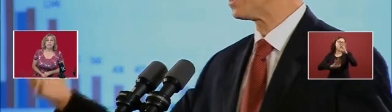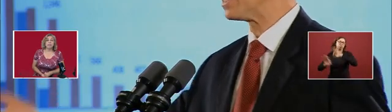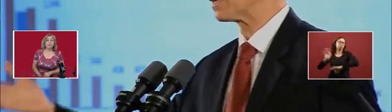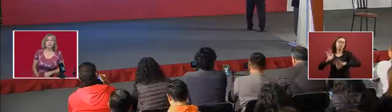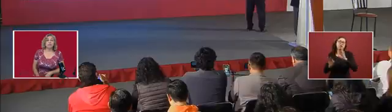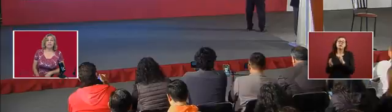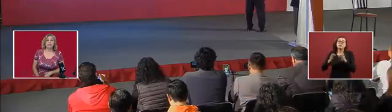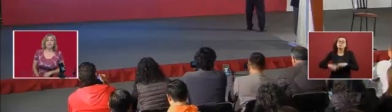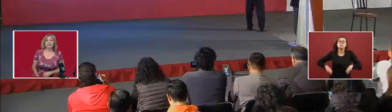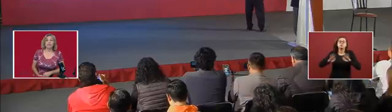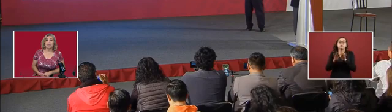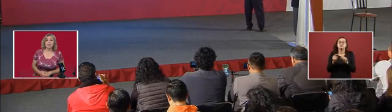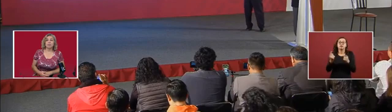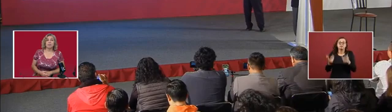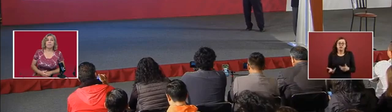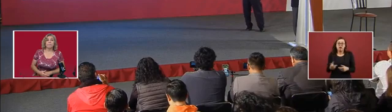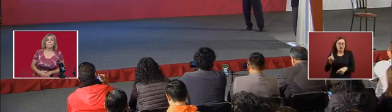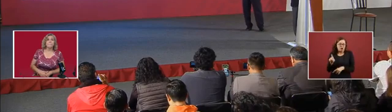like